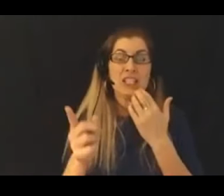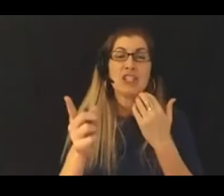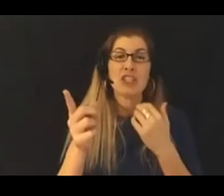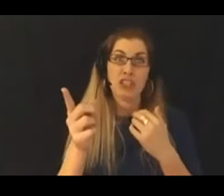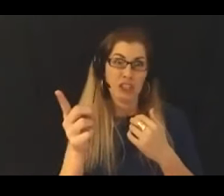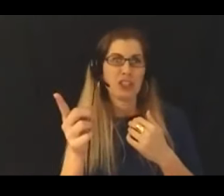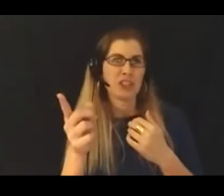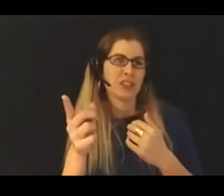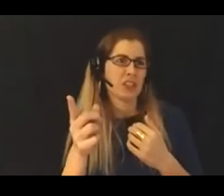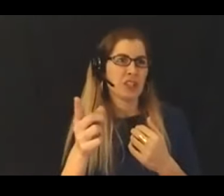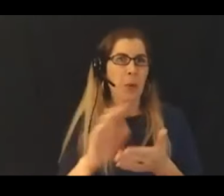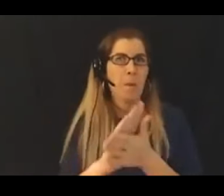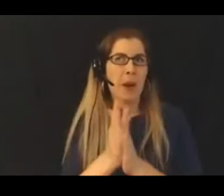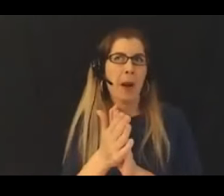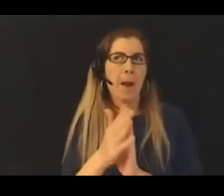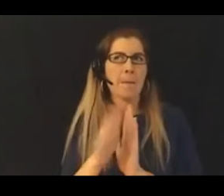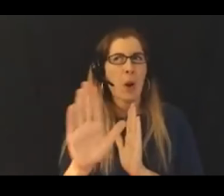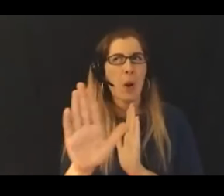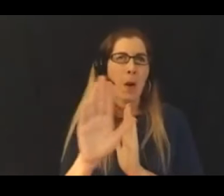into her master's thesis